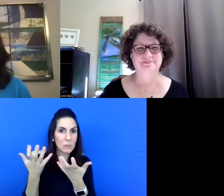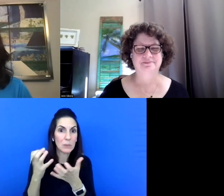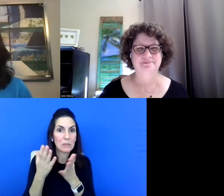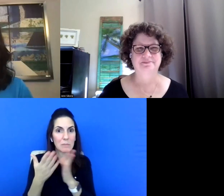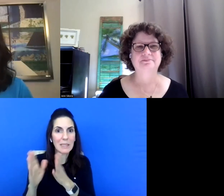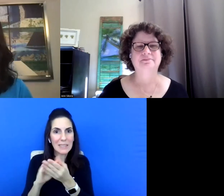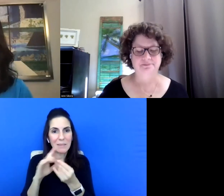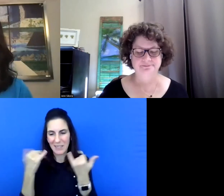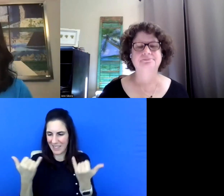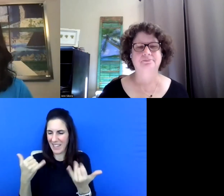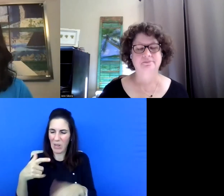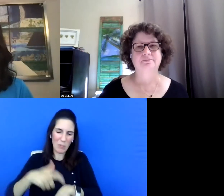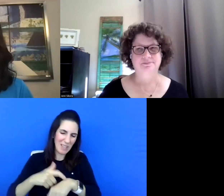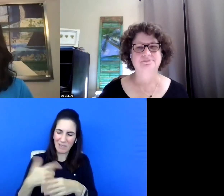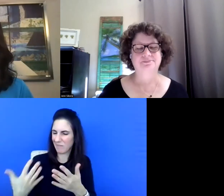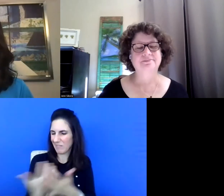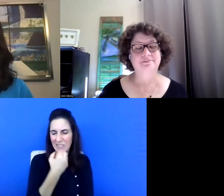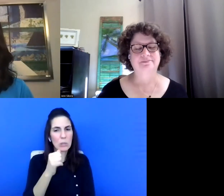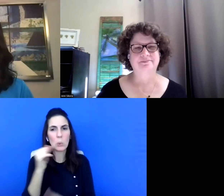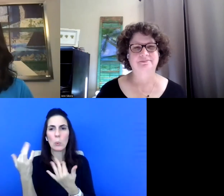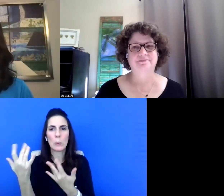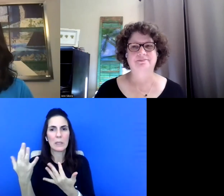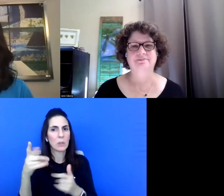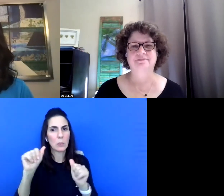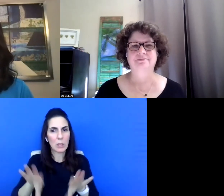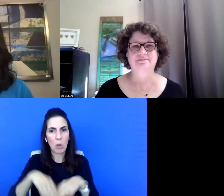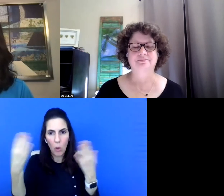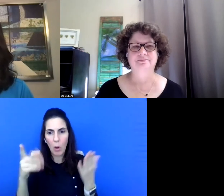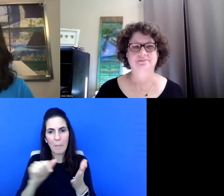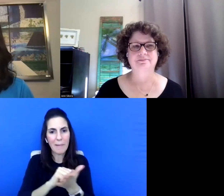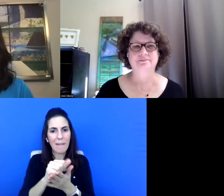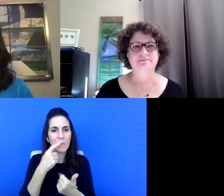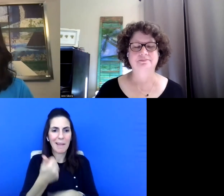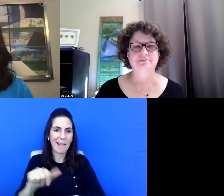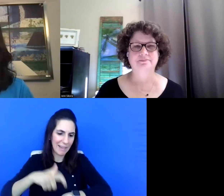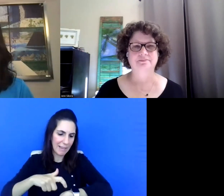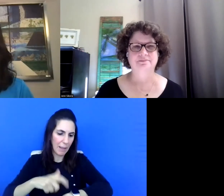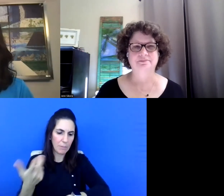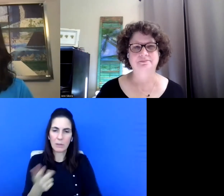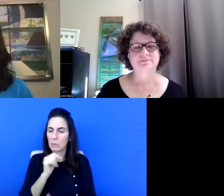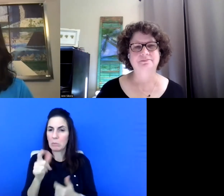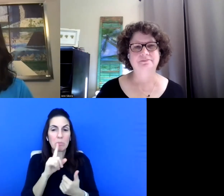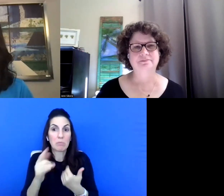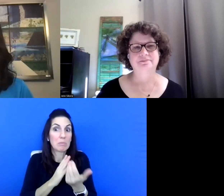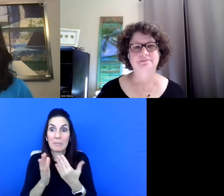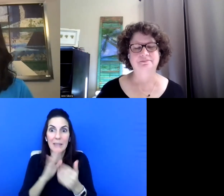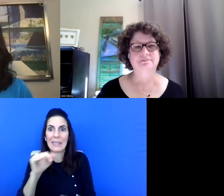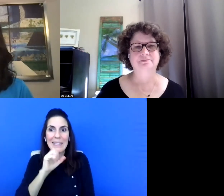time is now. So don't wait. You can open up an account at any time. It doesn't matter how old you